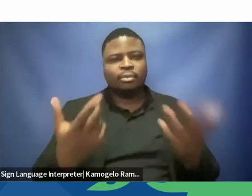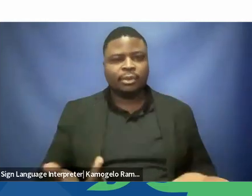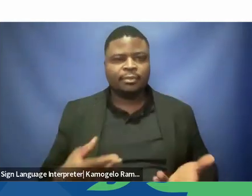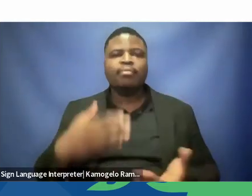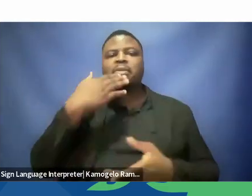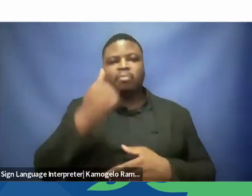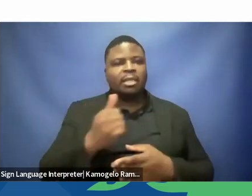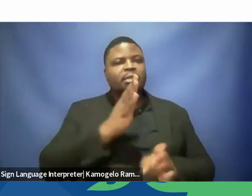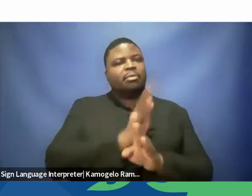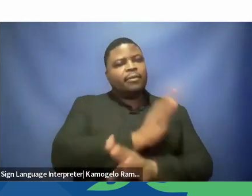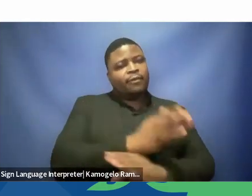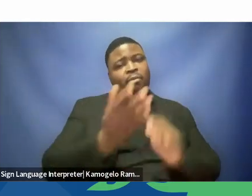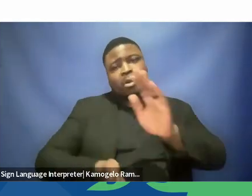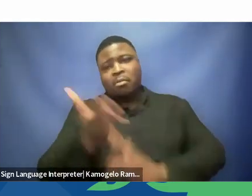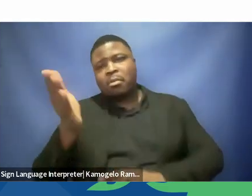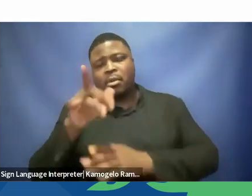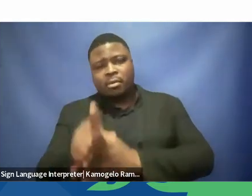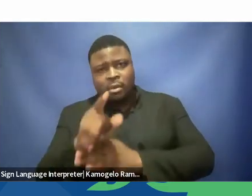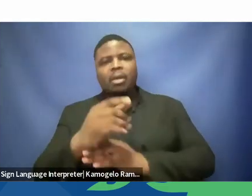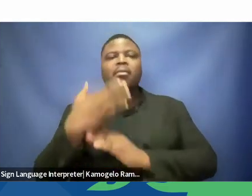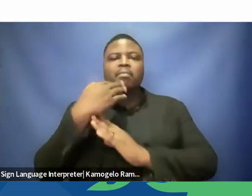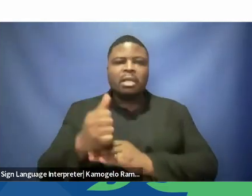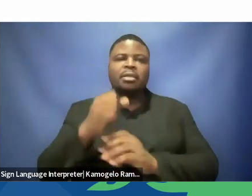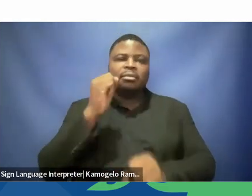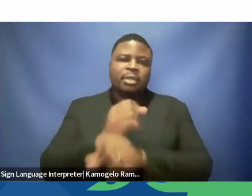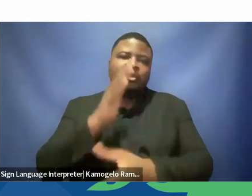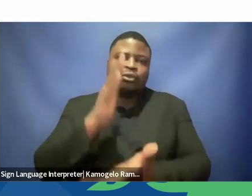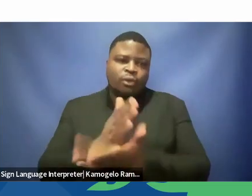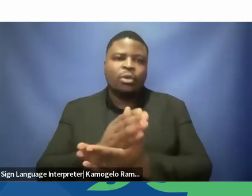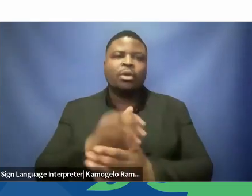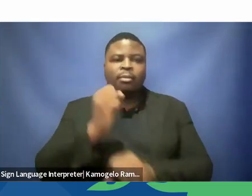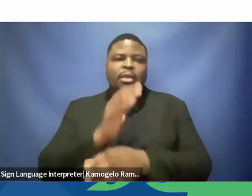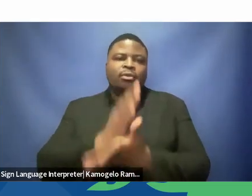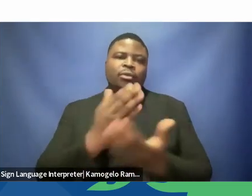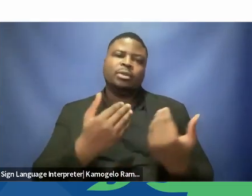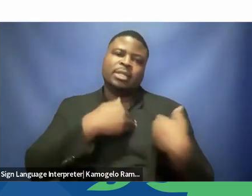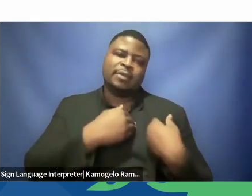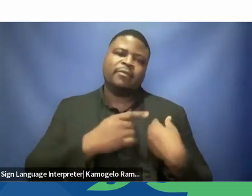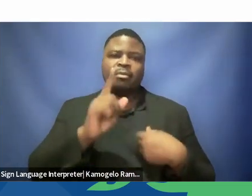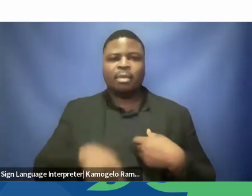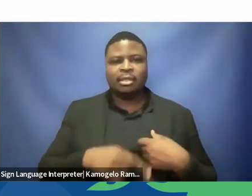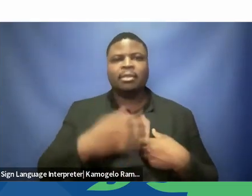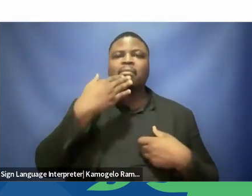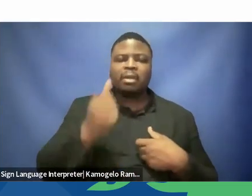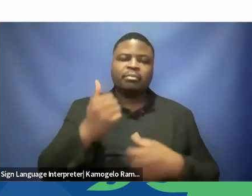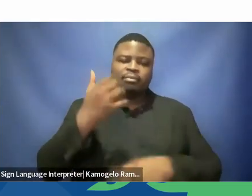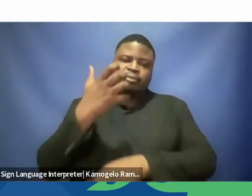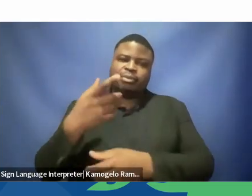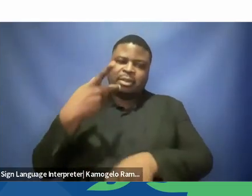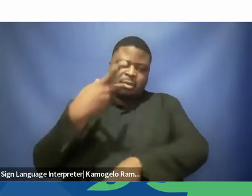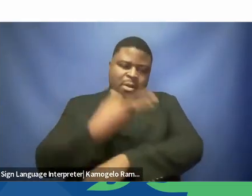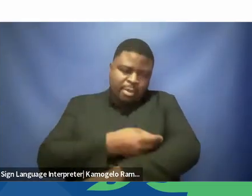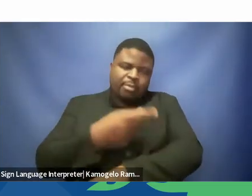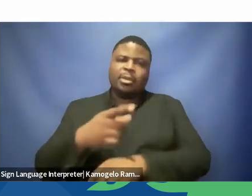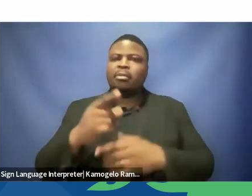go to some person's house or a place to engage in chemsex. And then again, not to use or share needles. If you are